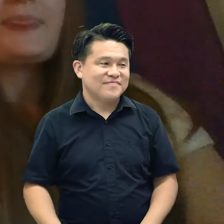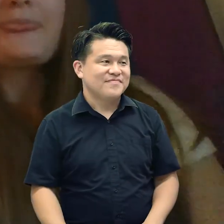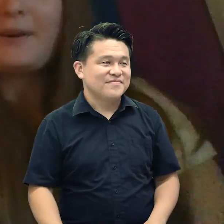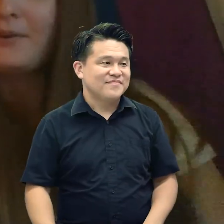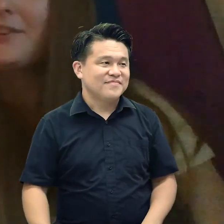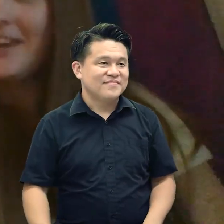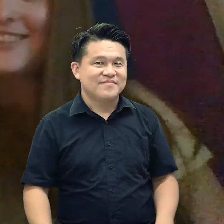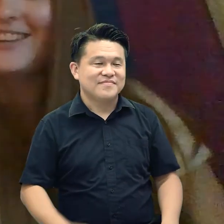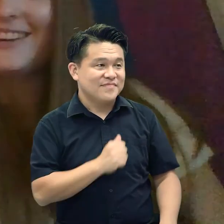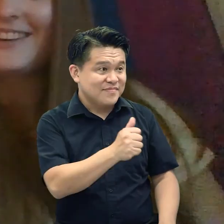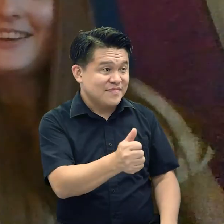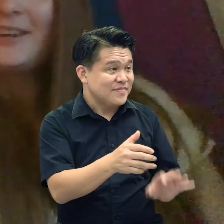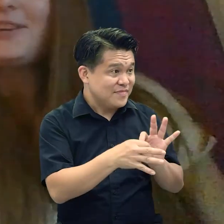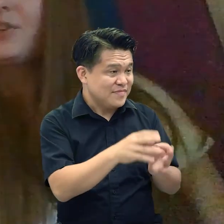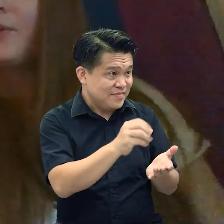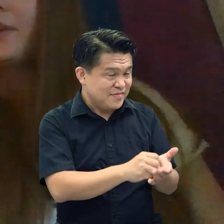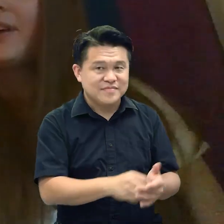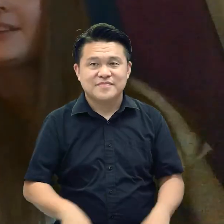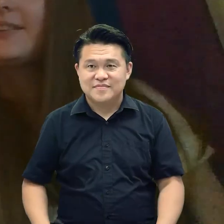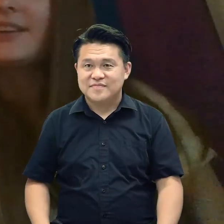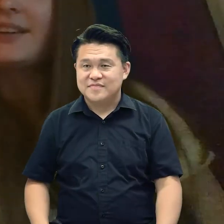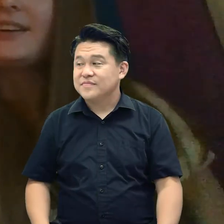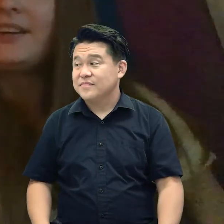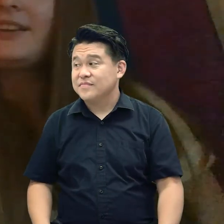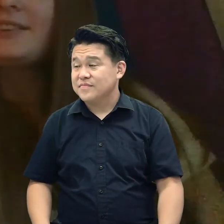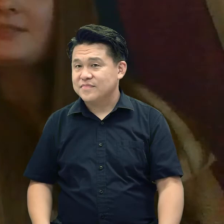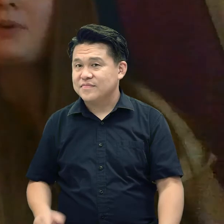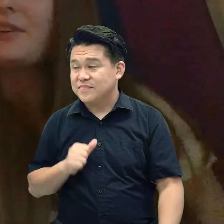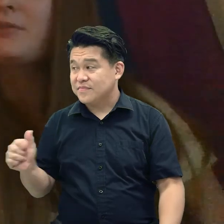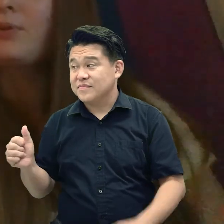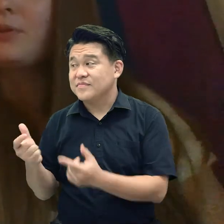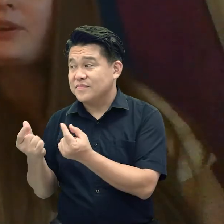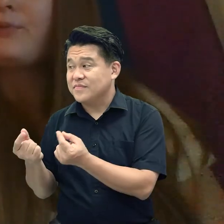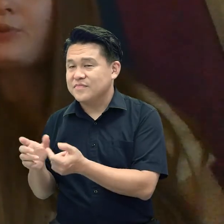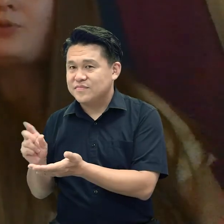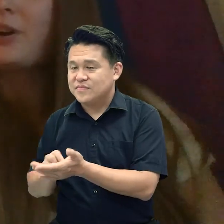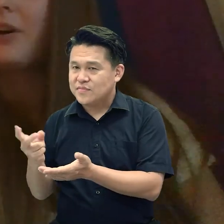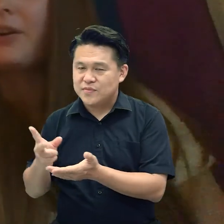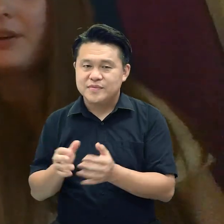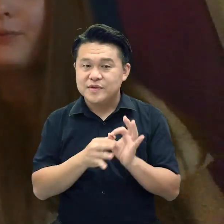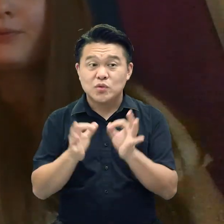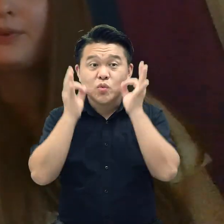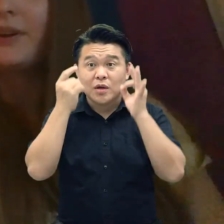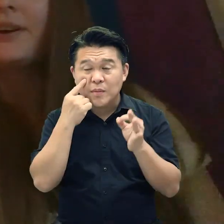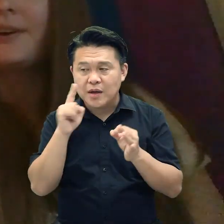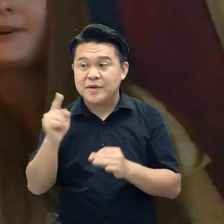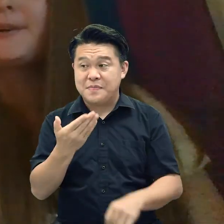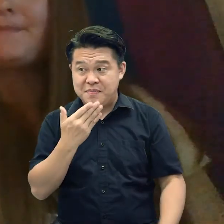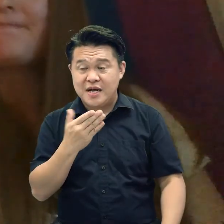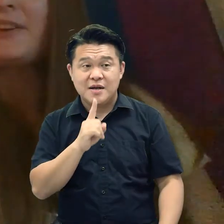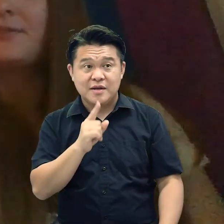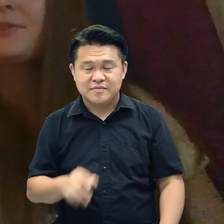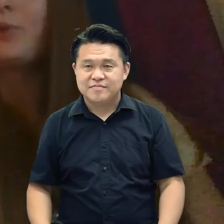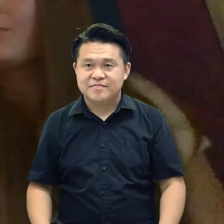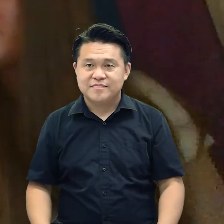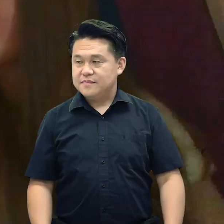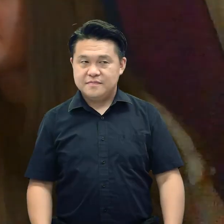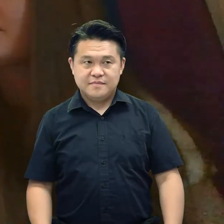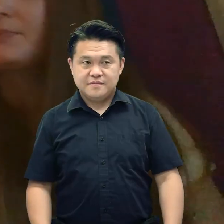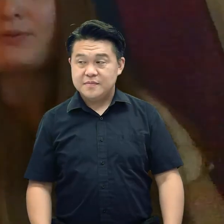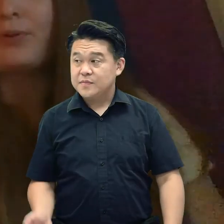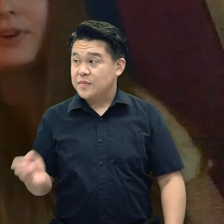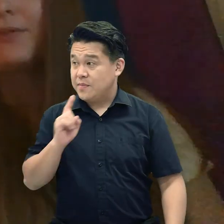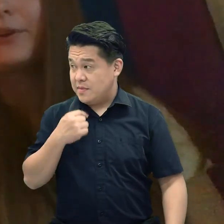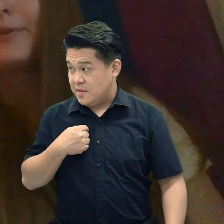Okay, Jeanna. showing that it is possible if you try hard enough. As we have